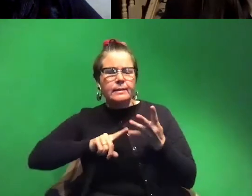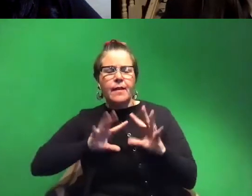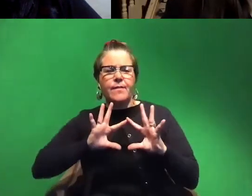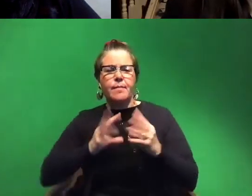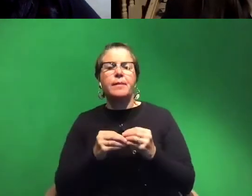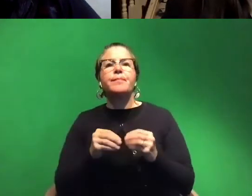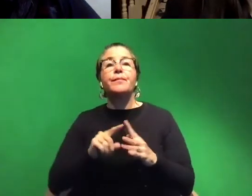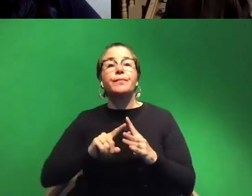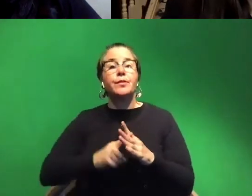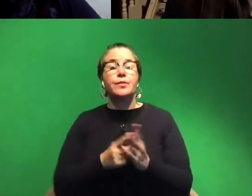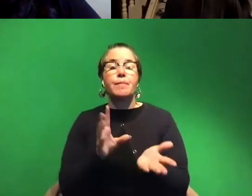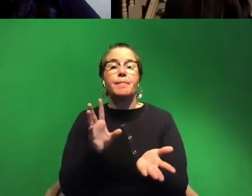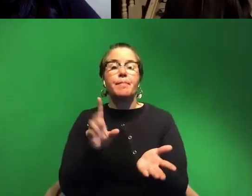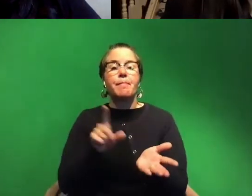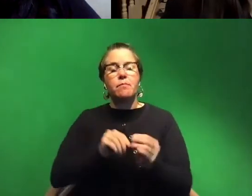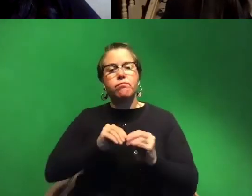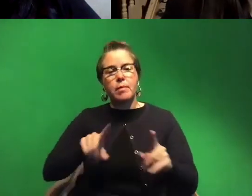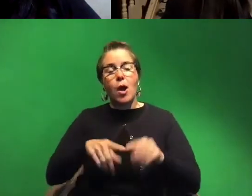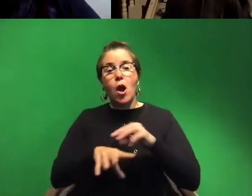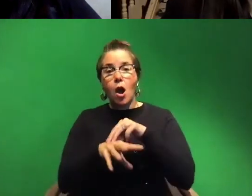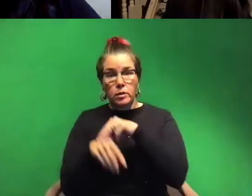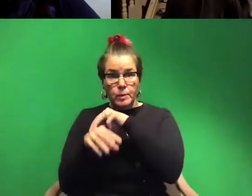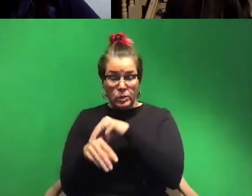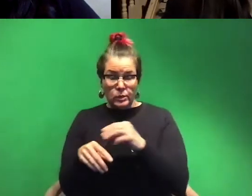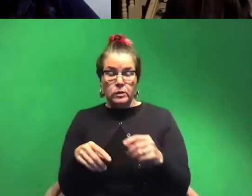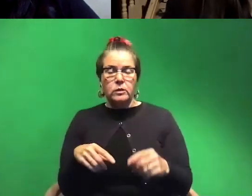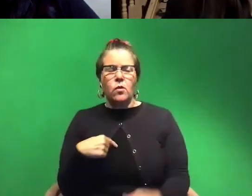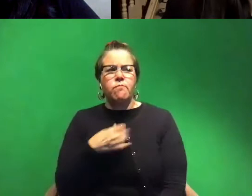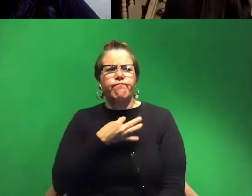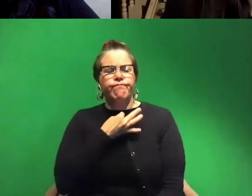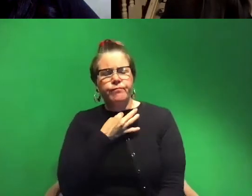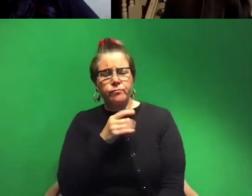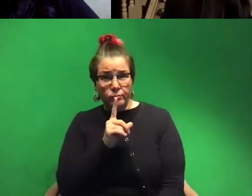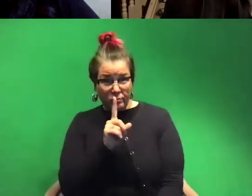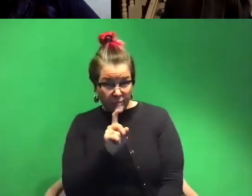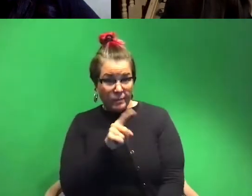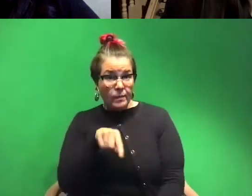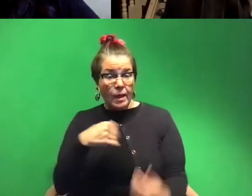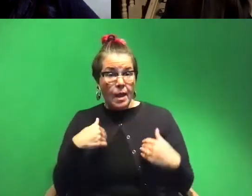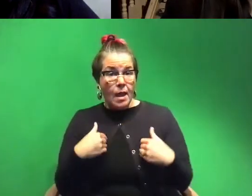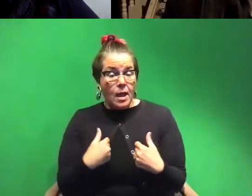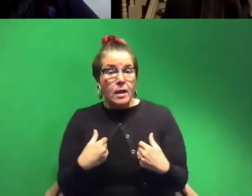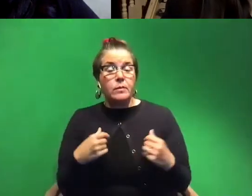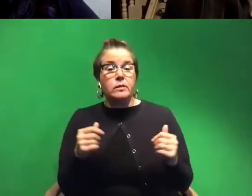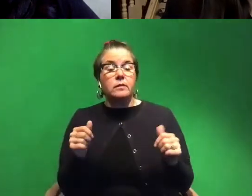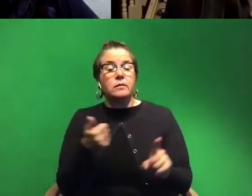paper came out in octopus. And our biggest question was, if it is true that these animals